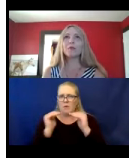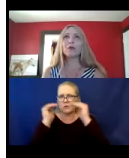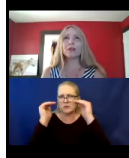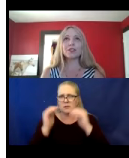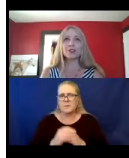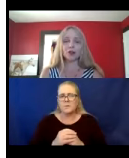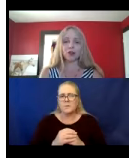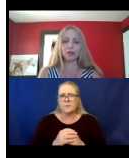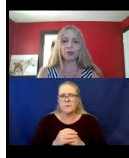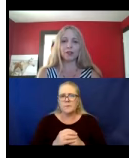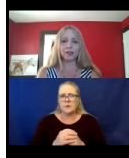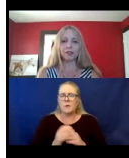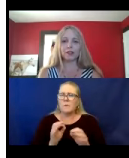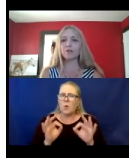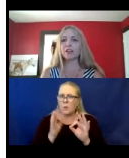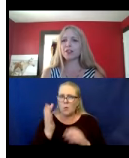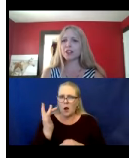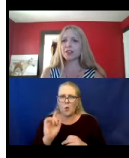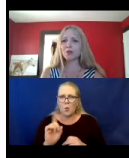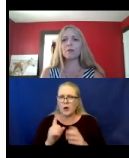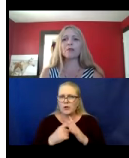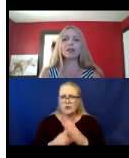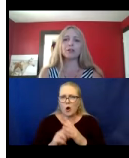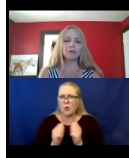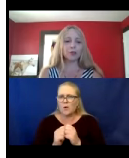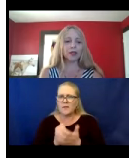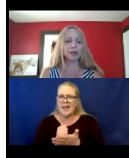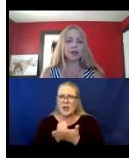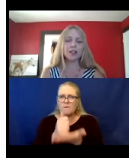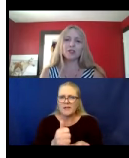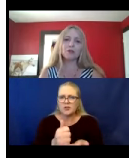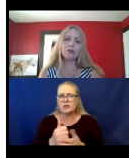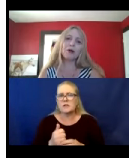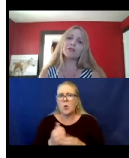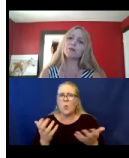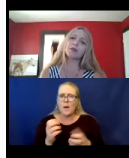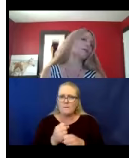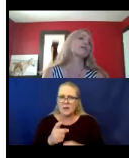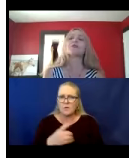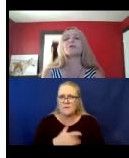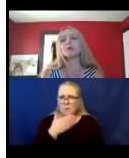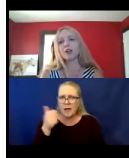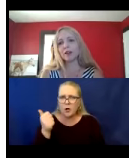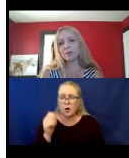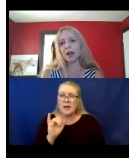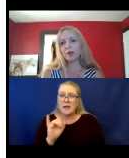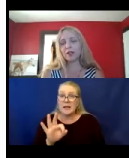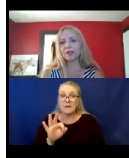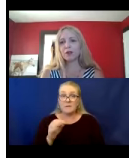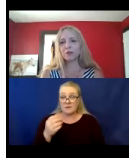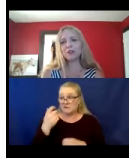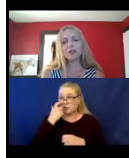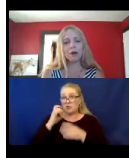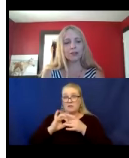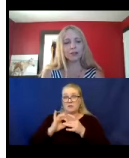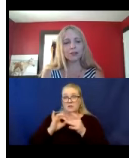where you might want to start with interventions or what might make you feel better. So if you have some of those symptoms we talked about and